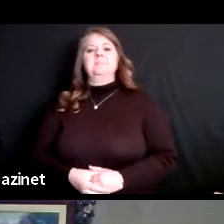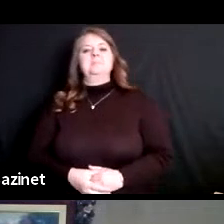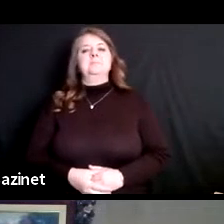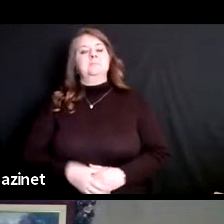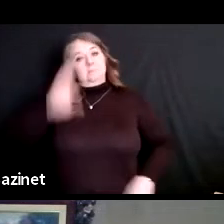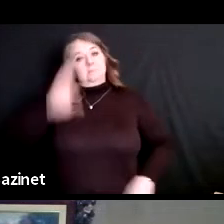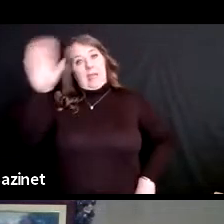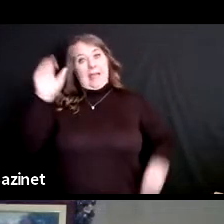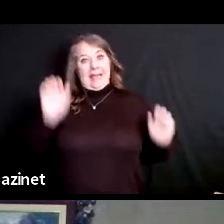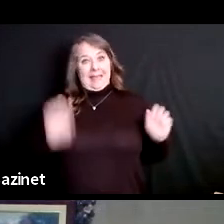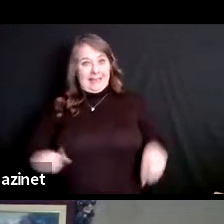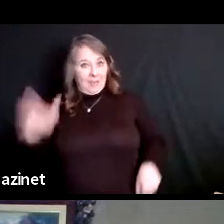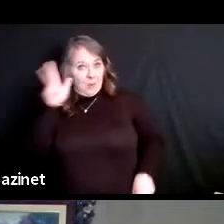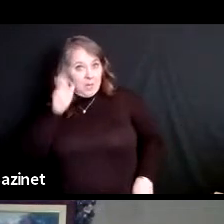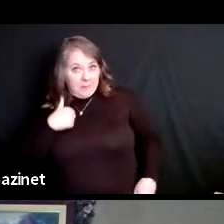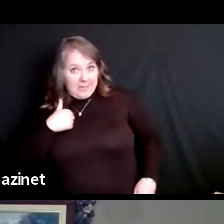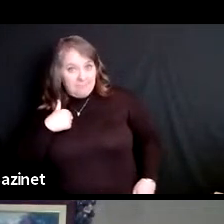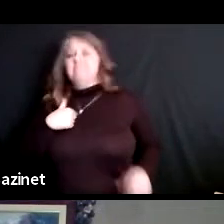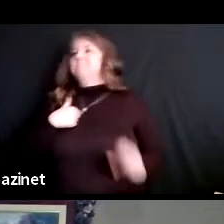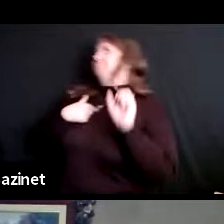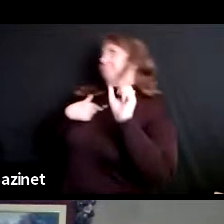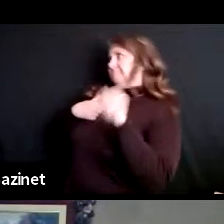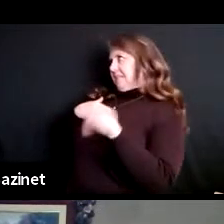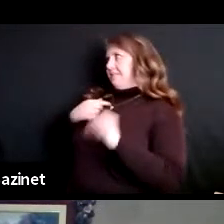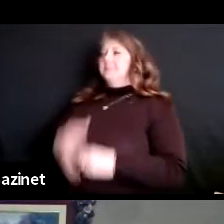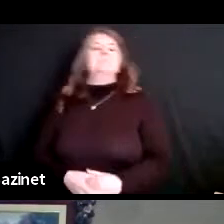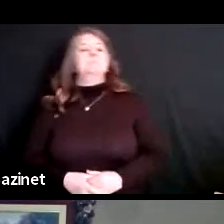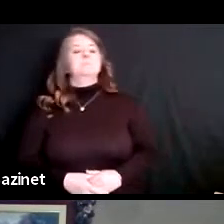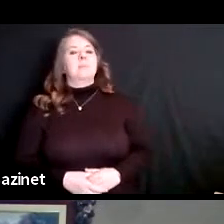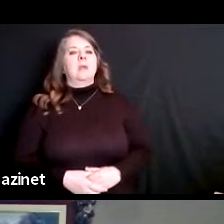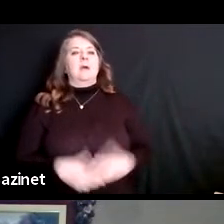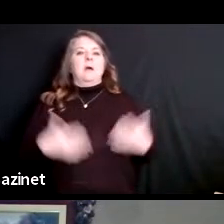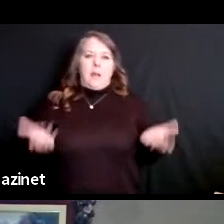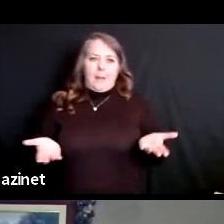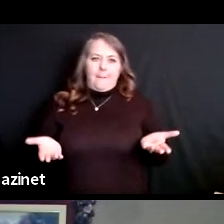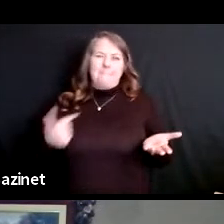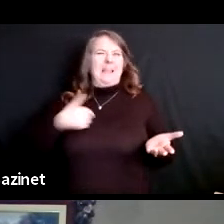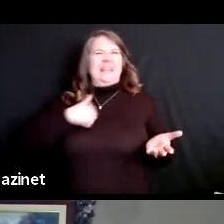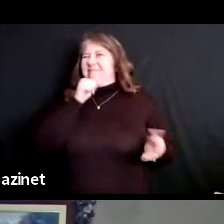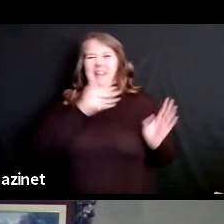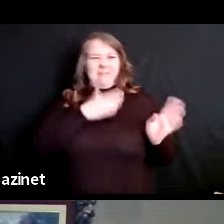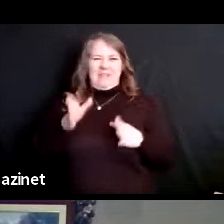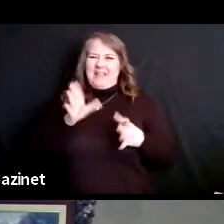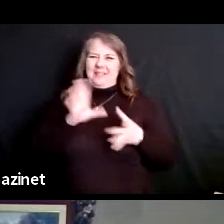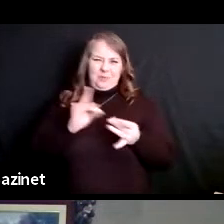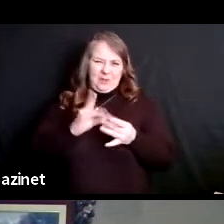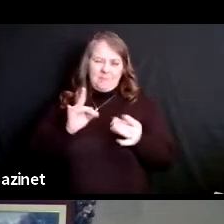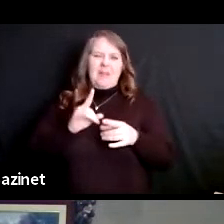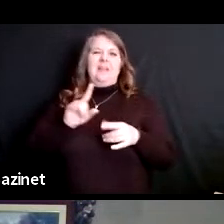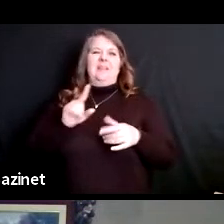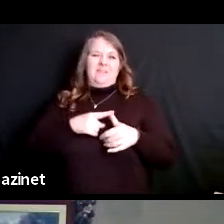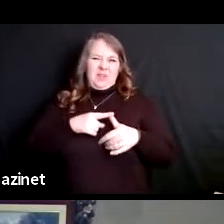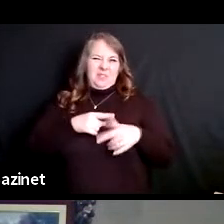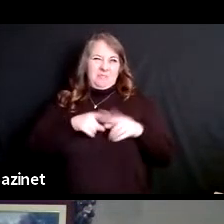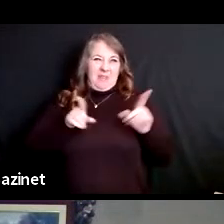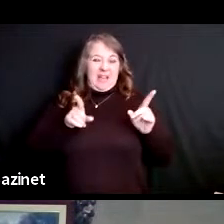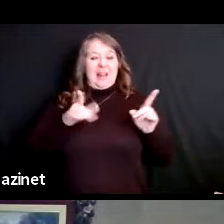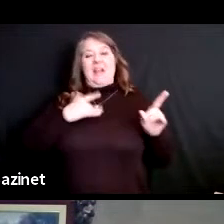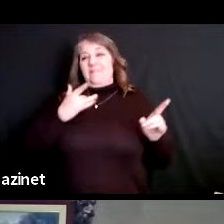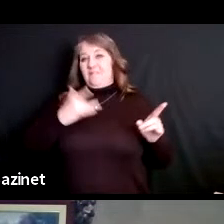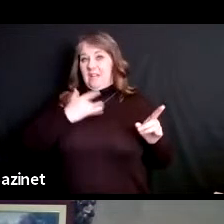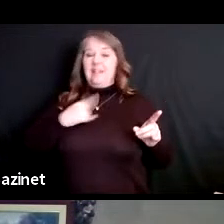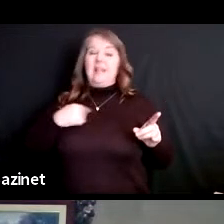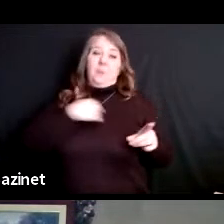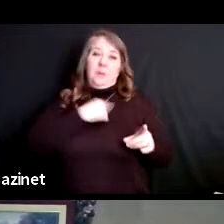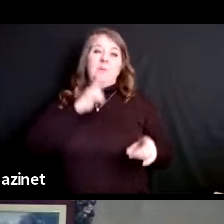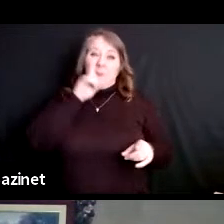Hi, can you hear me? We can hear you. I wasn't going to say anything either at first, but I really feel like we needed